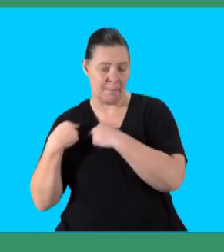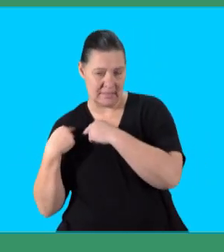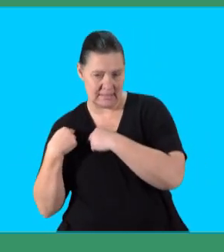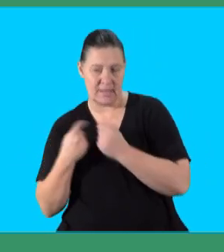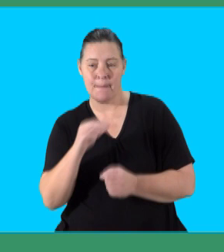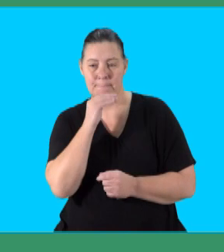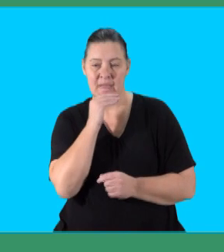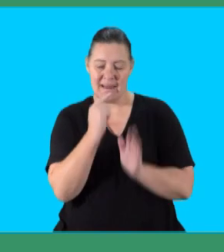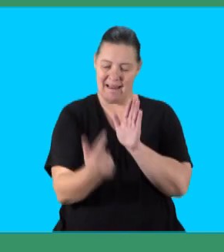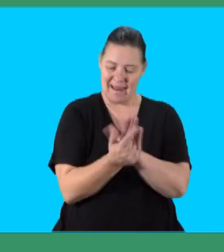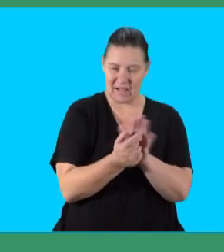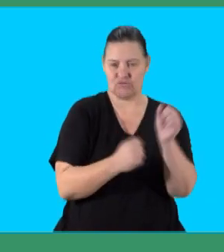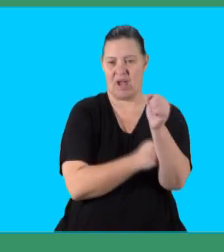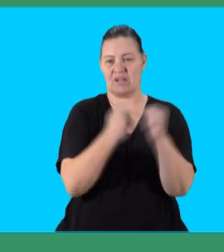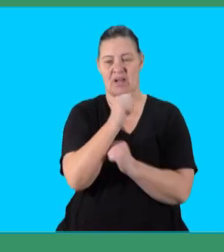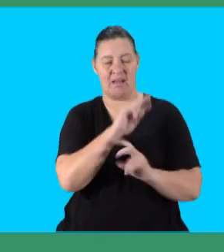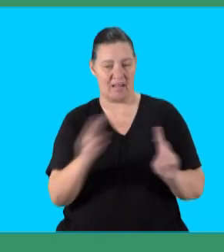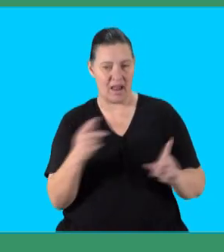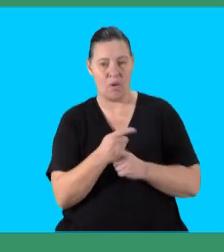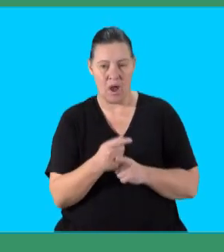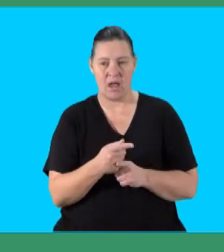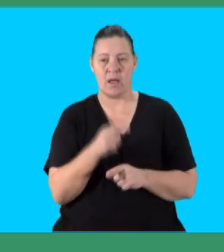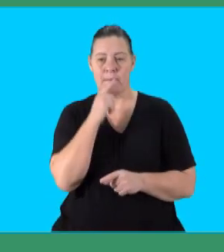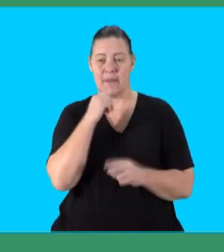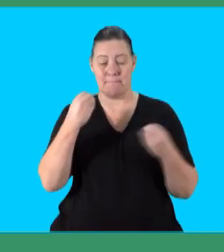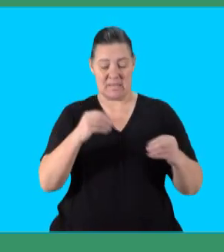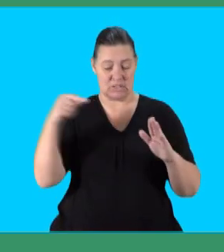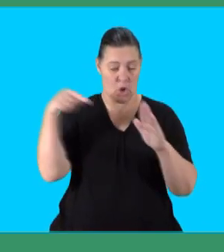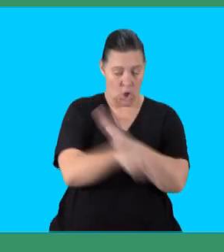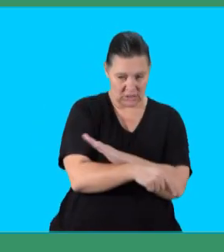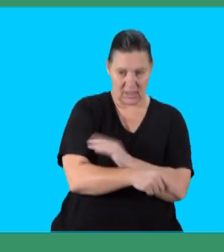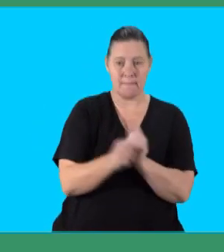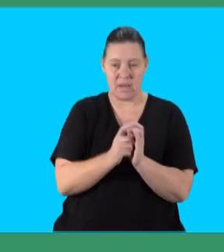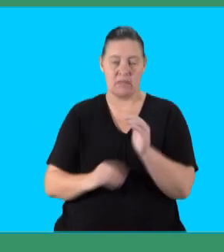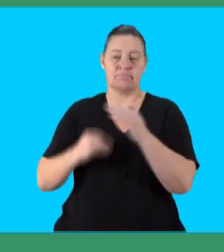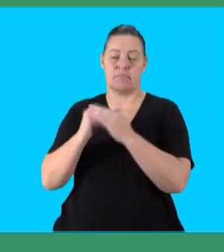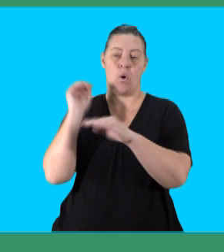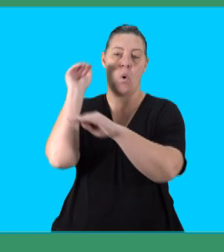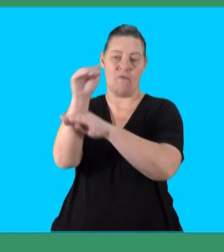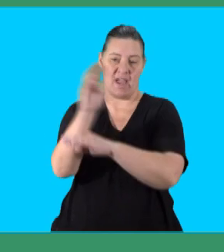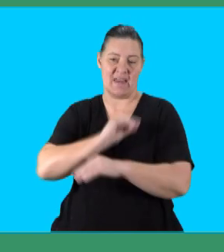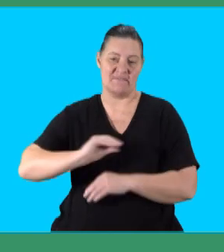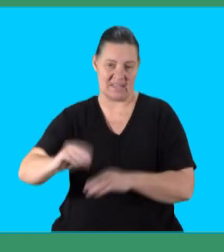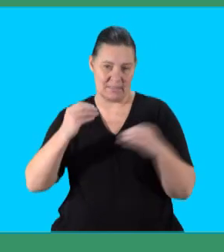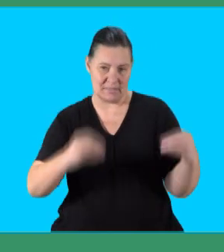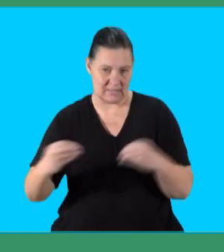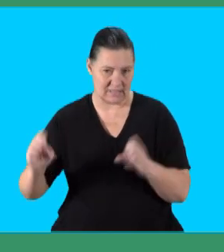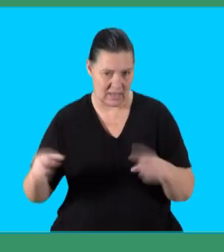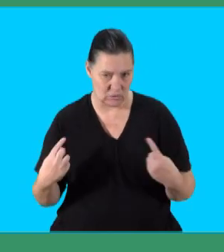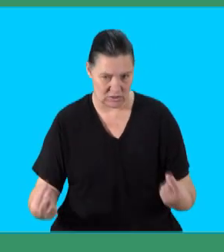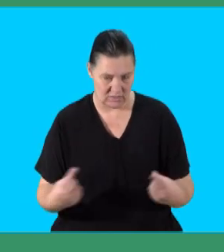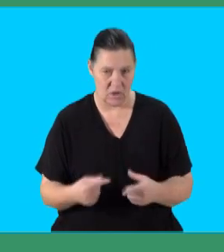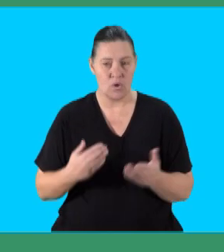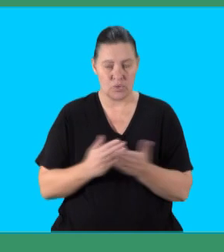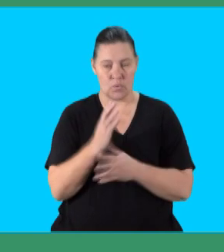of legal structure of an organization where the loss of the business will not exceed the amount invested in the business by